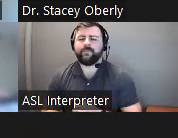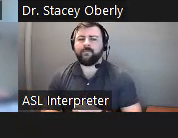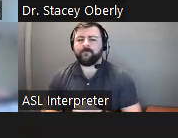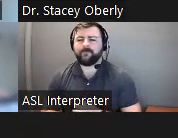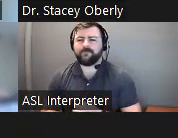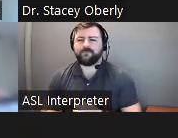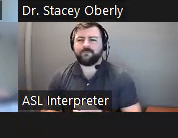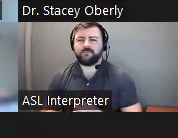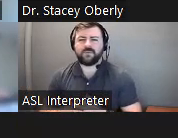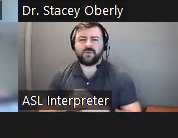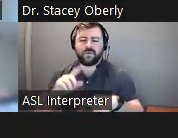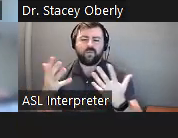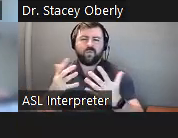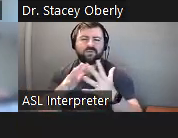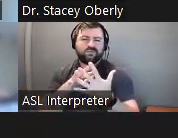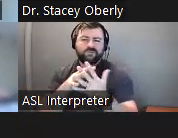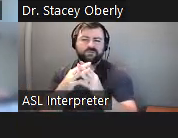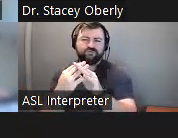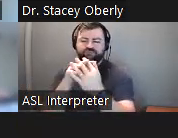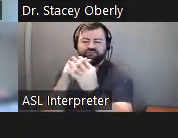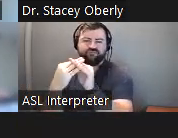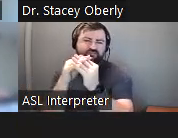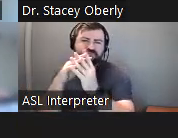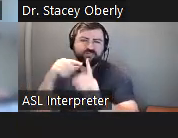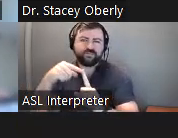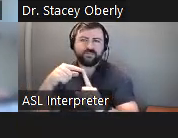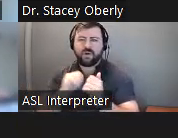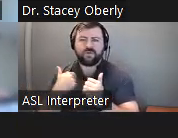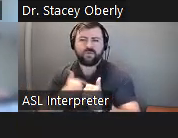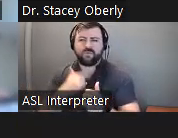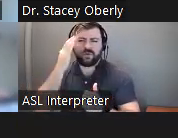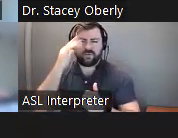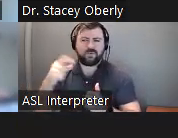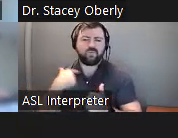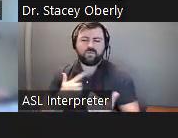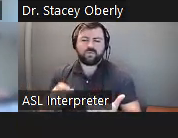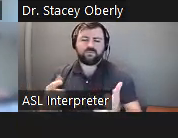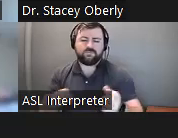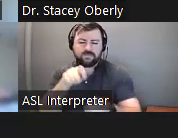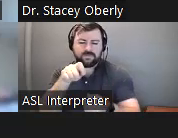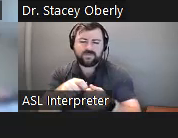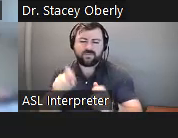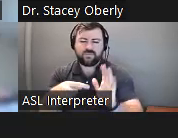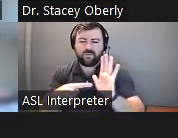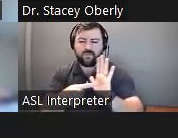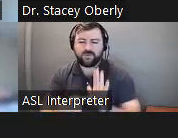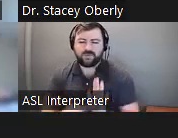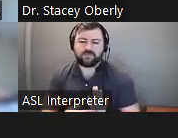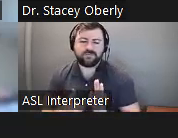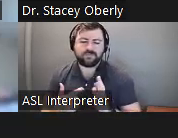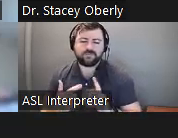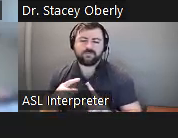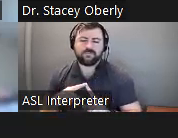there's the intersectionality, how do we know where we're supposed to represent? Is it